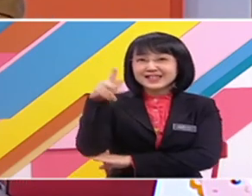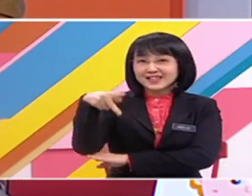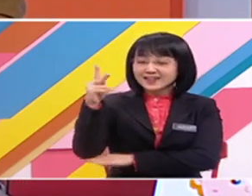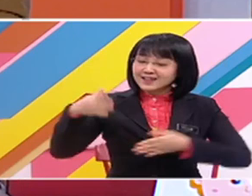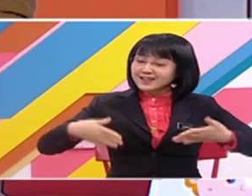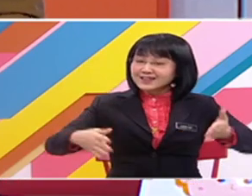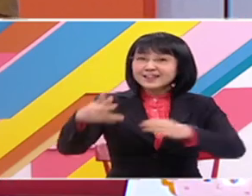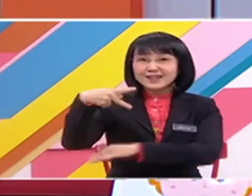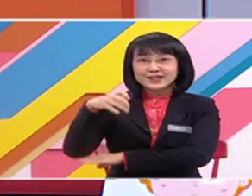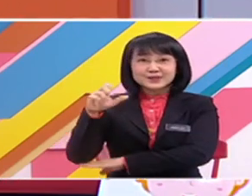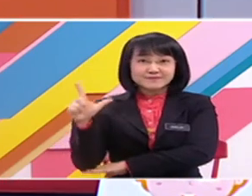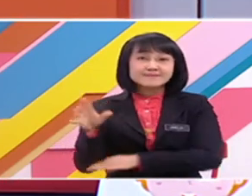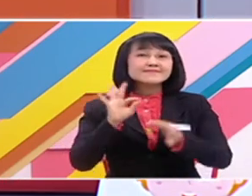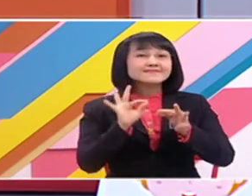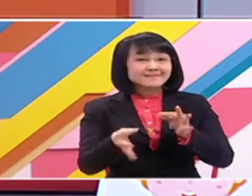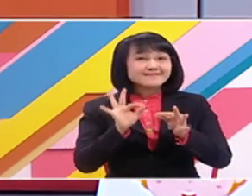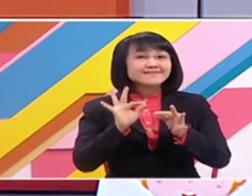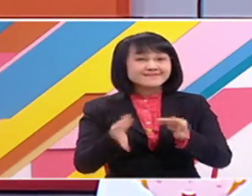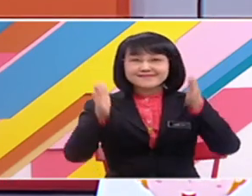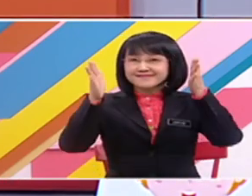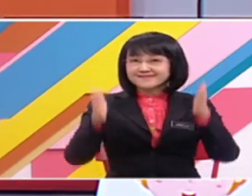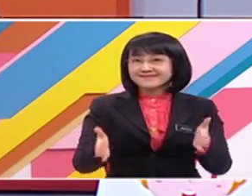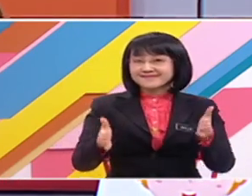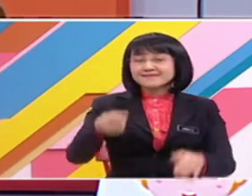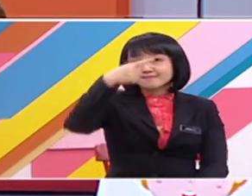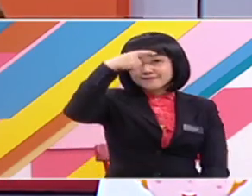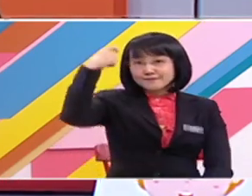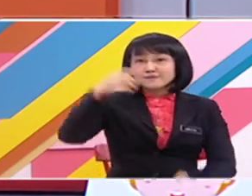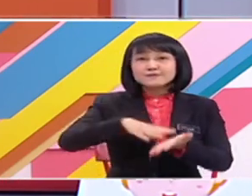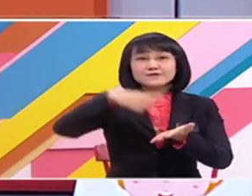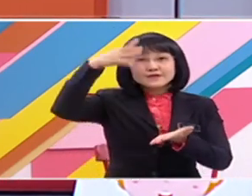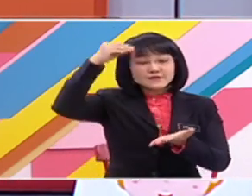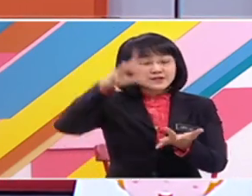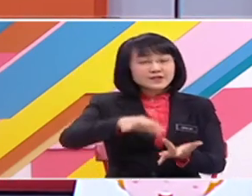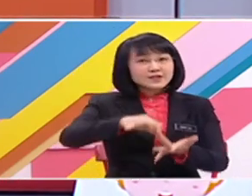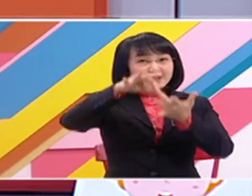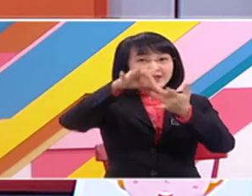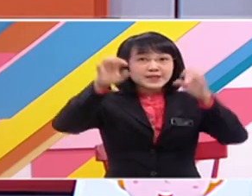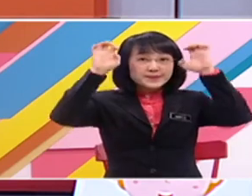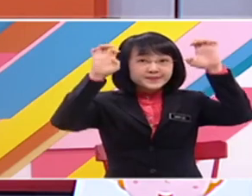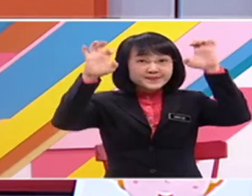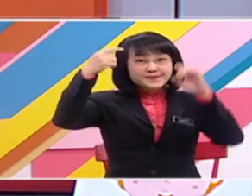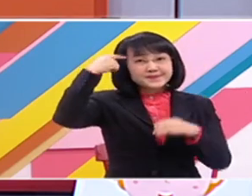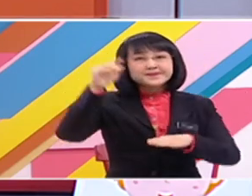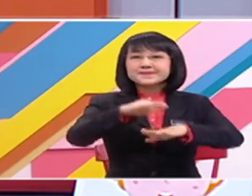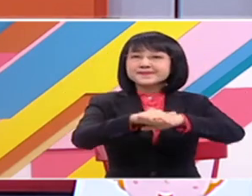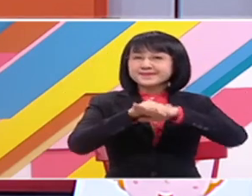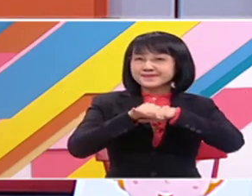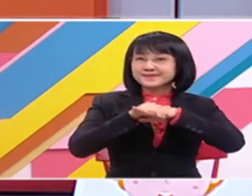Pil Kuala Lumpur as our interpreter today, because we're learning special education for Bahasa Inggris